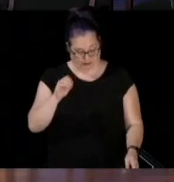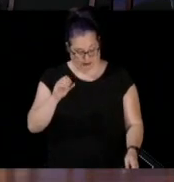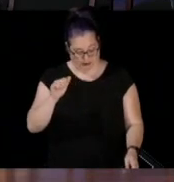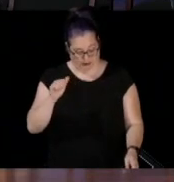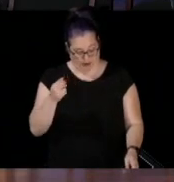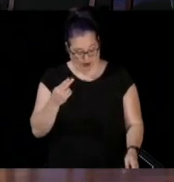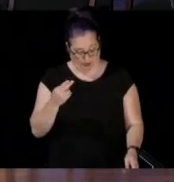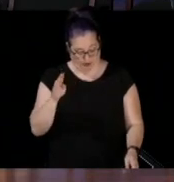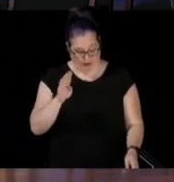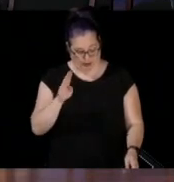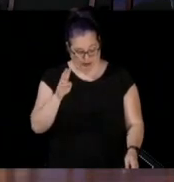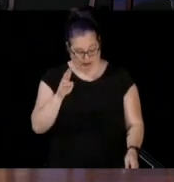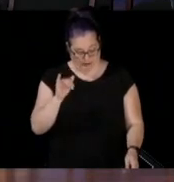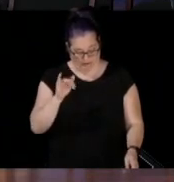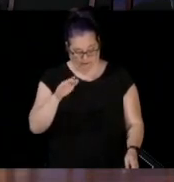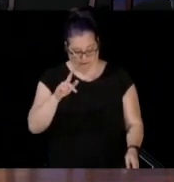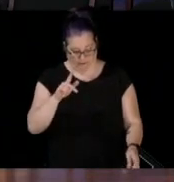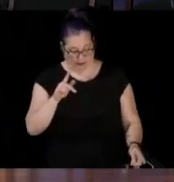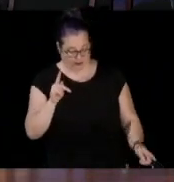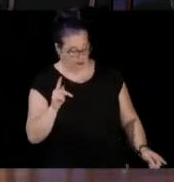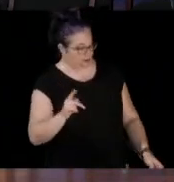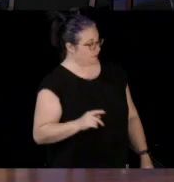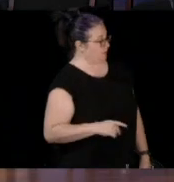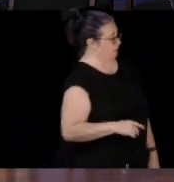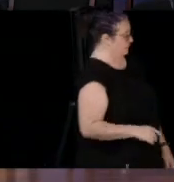Noah Brennan Vilk.